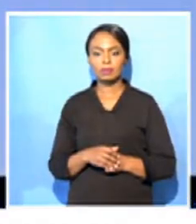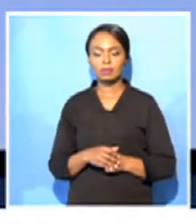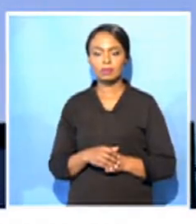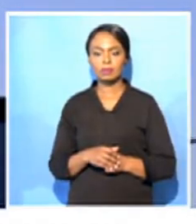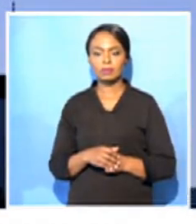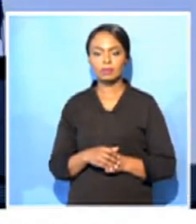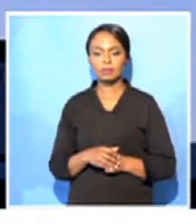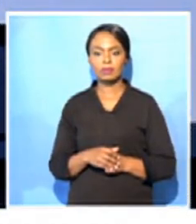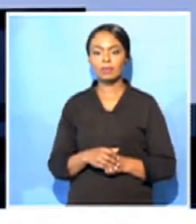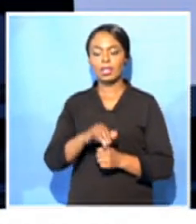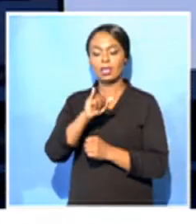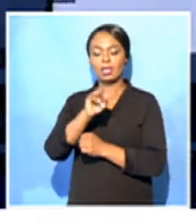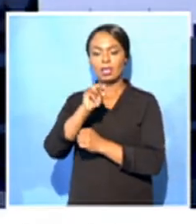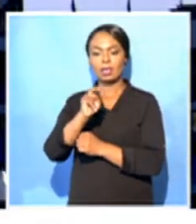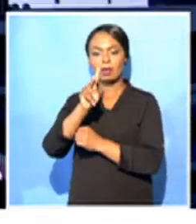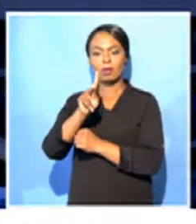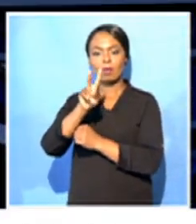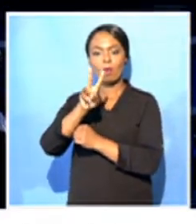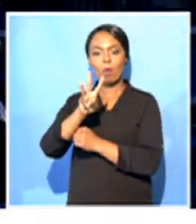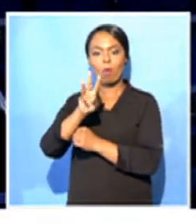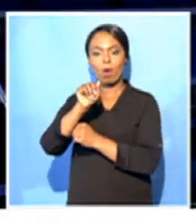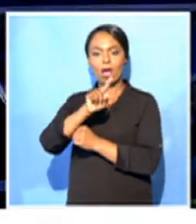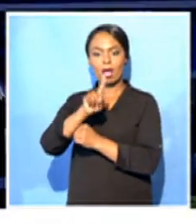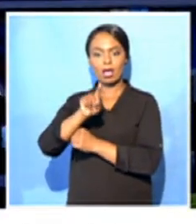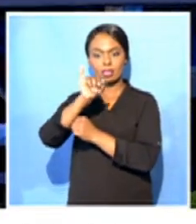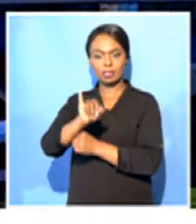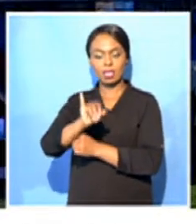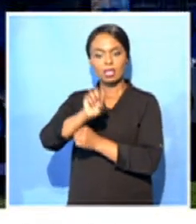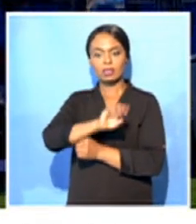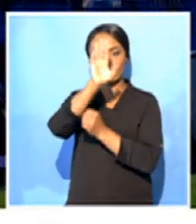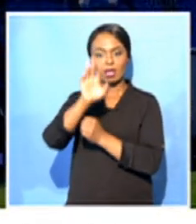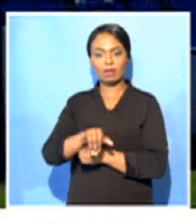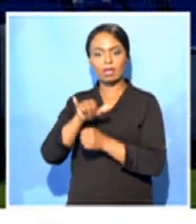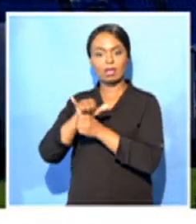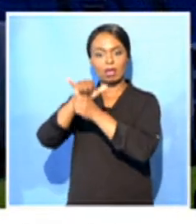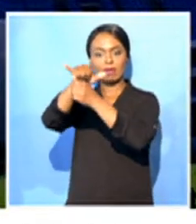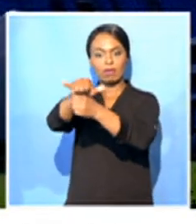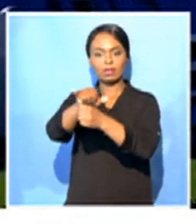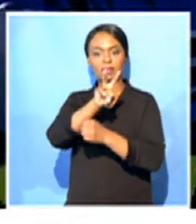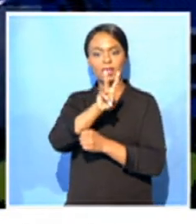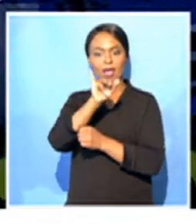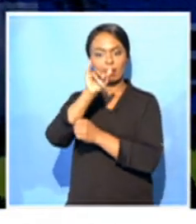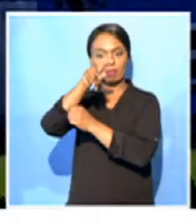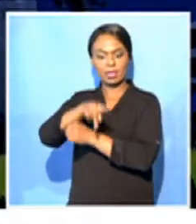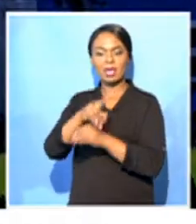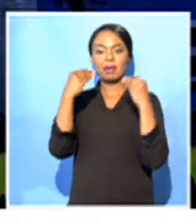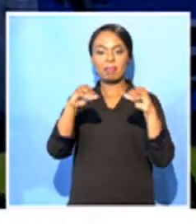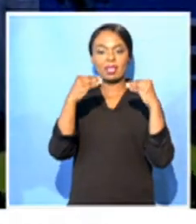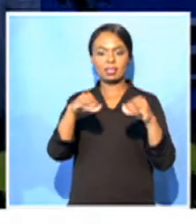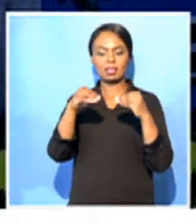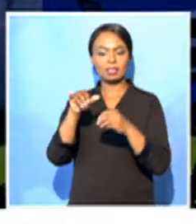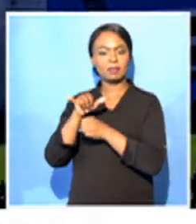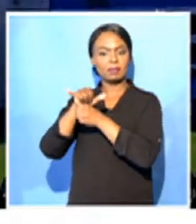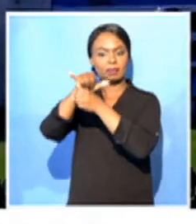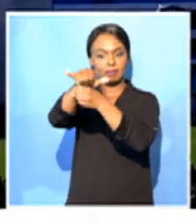The Nkwazi formation consists of the South African Air Force's VVIP Boeing business jet, the Falcon